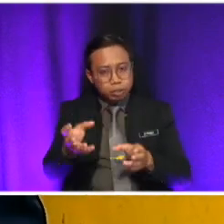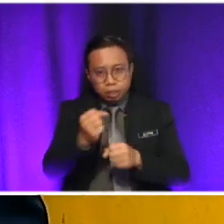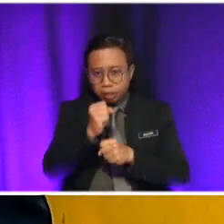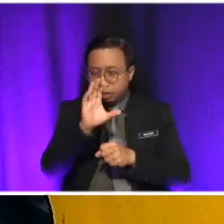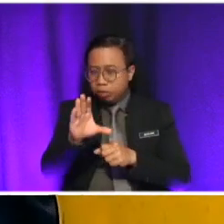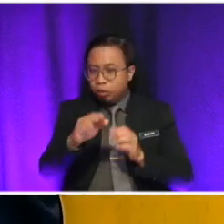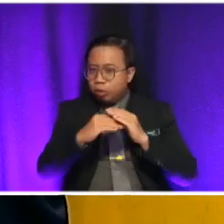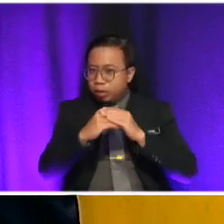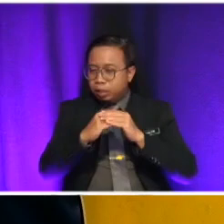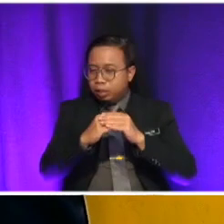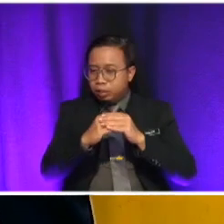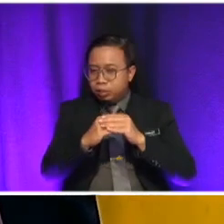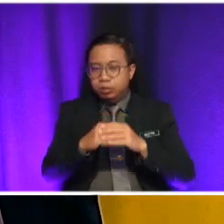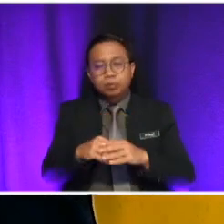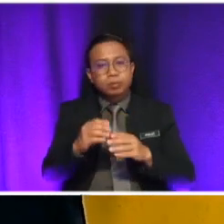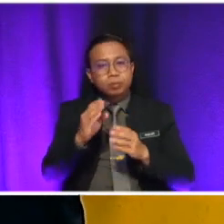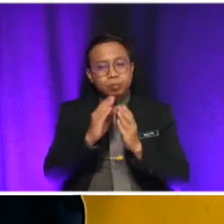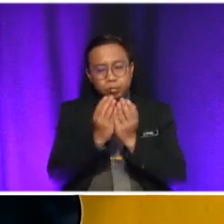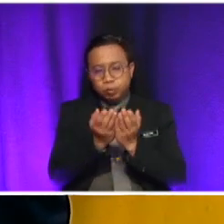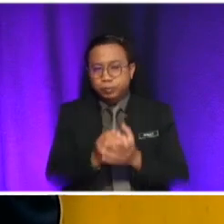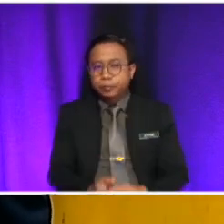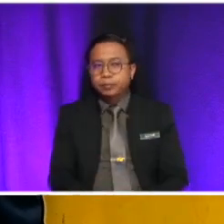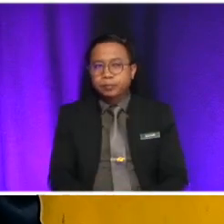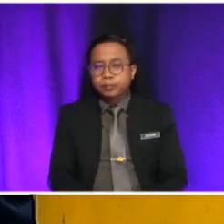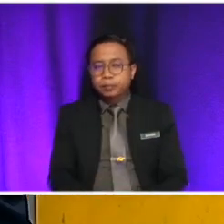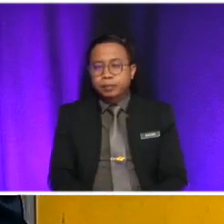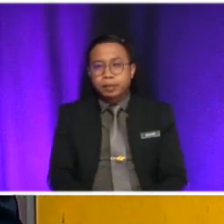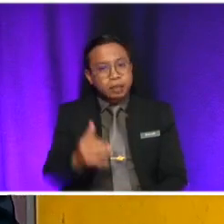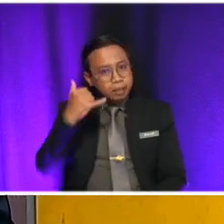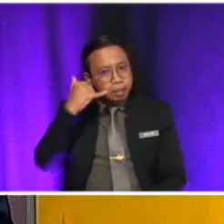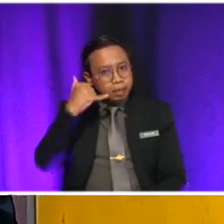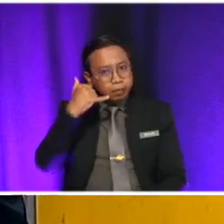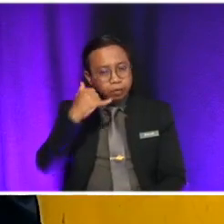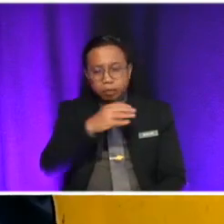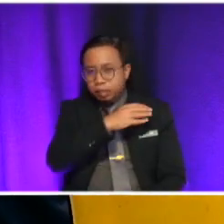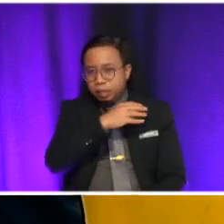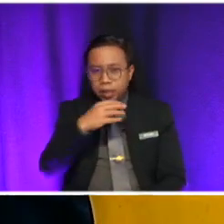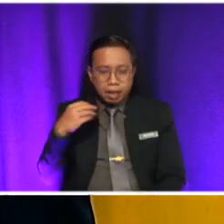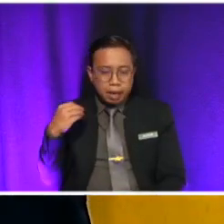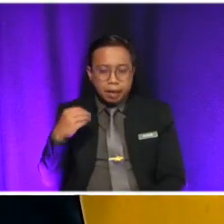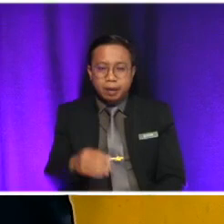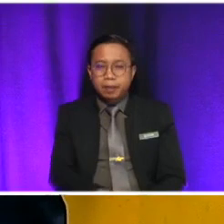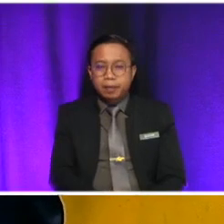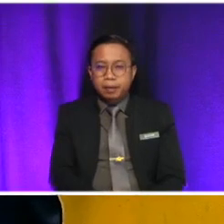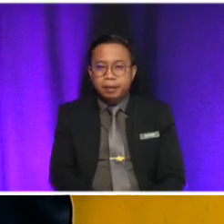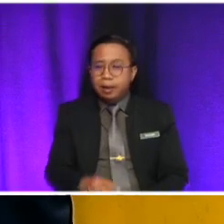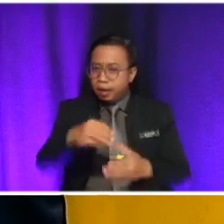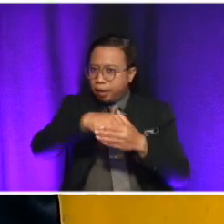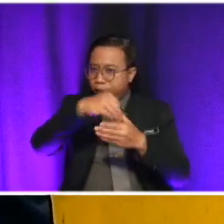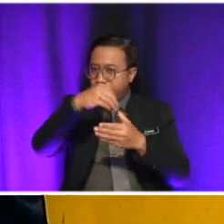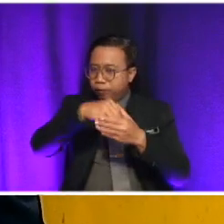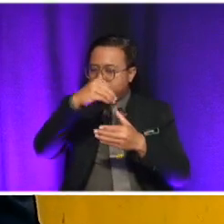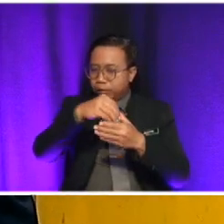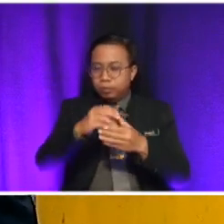your English Download Students book as well. Now, if you see, there is a telephone and there is an envelope, okay, which is